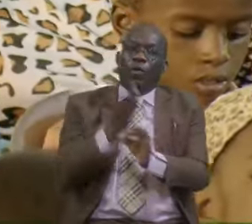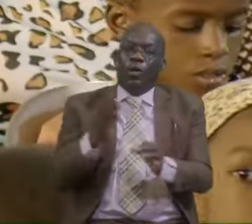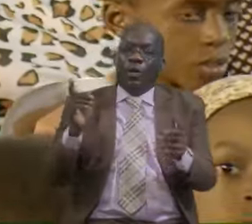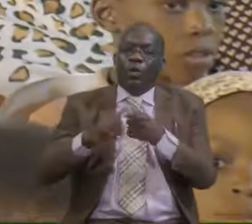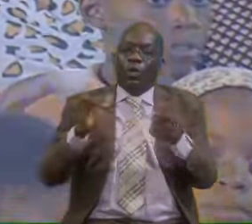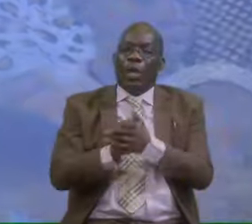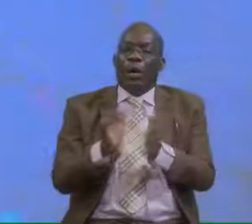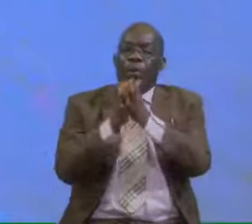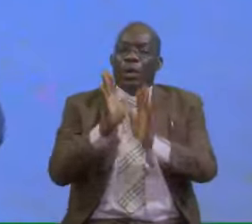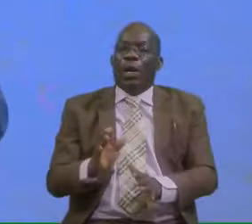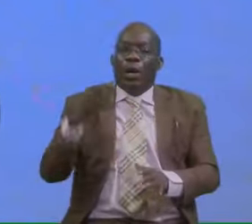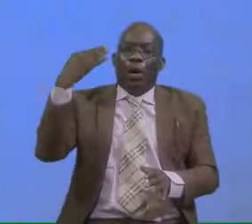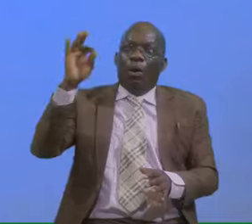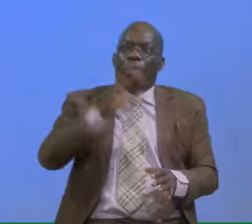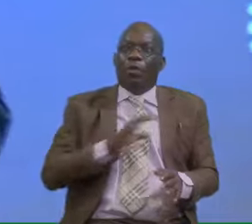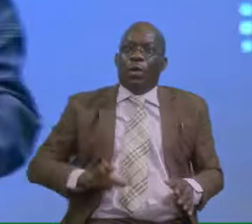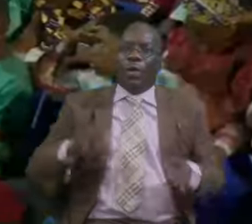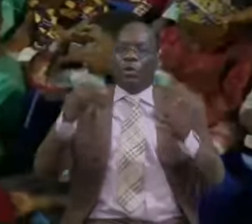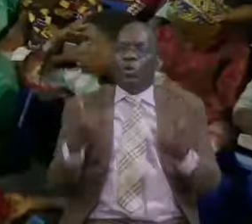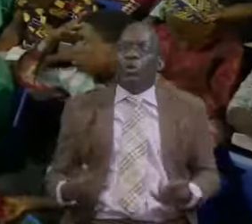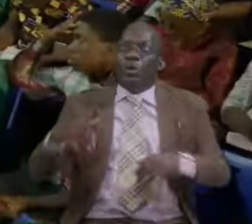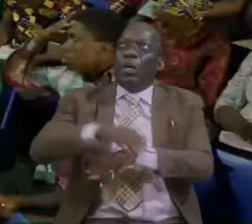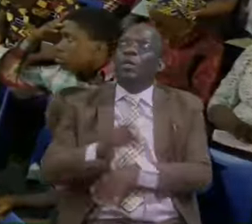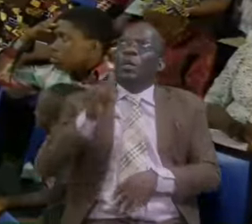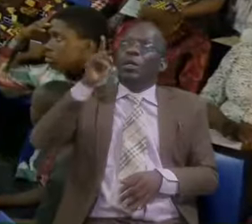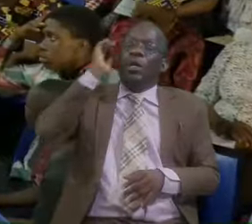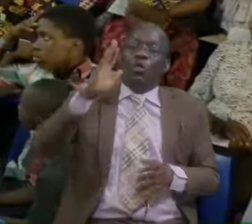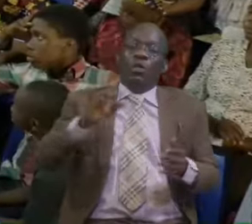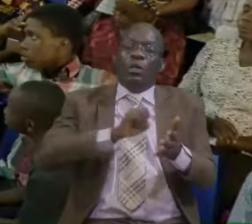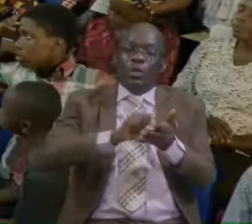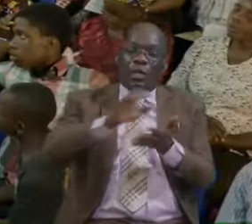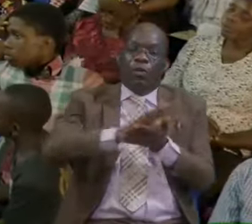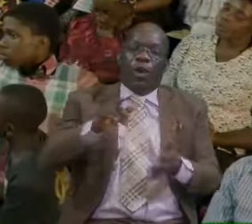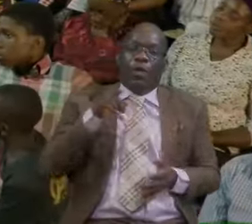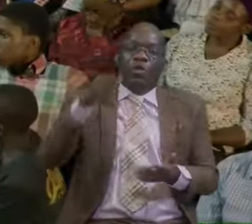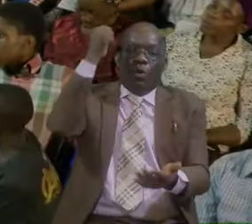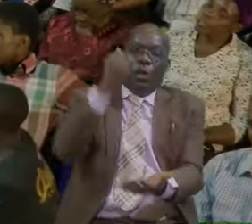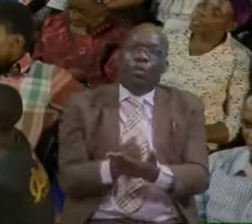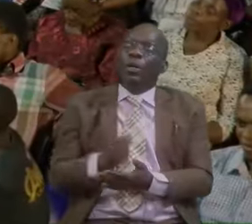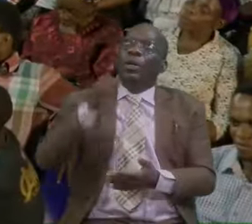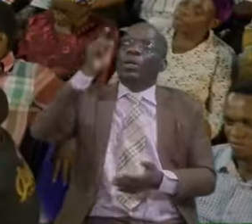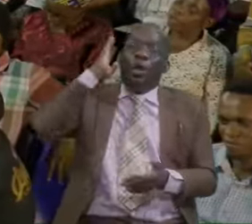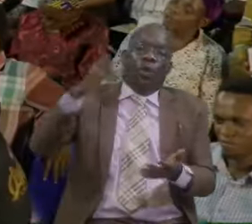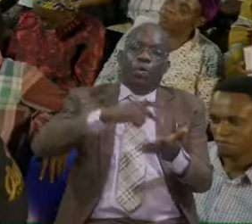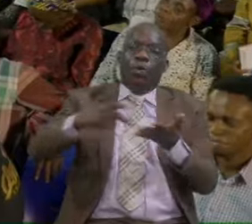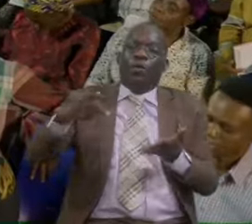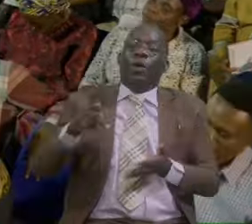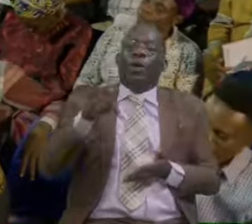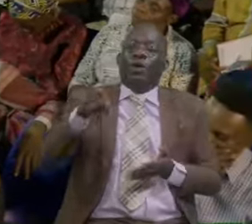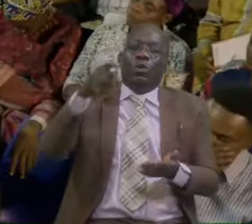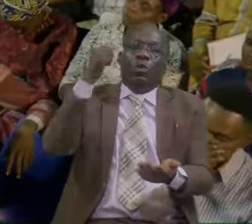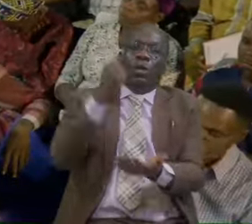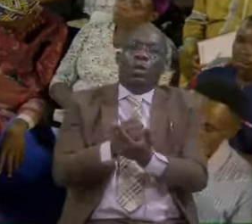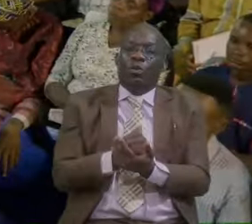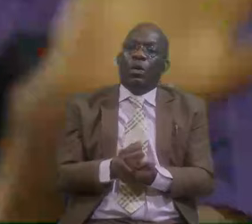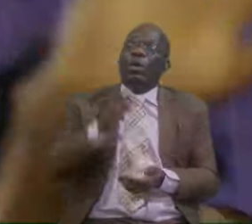Christ tonight, it will sanctify you. It will purify you. It will make you